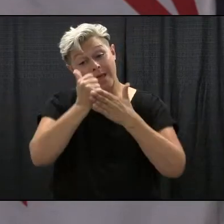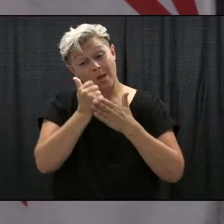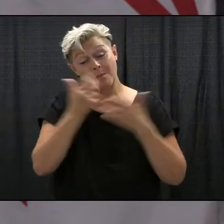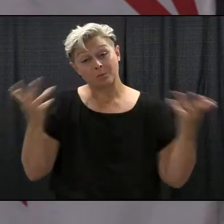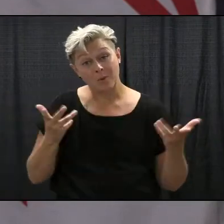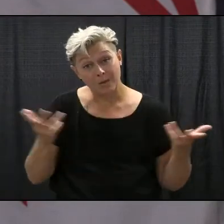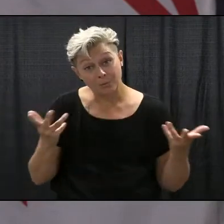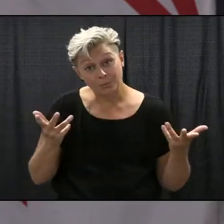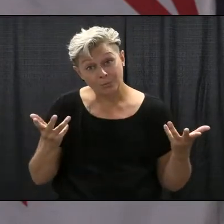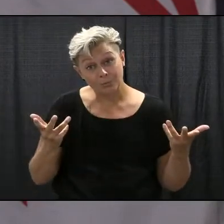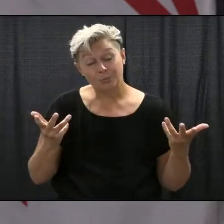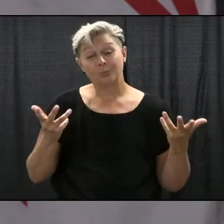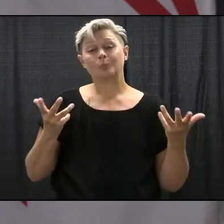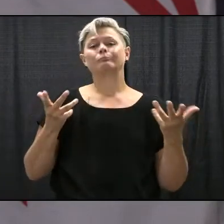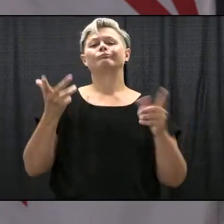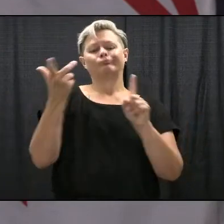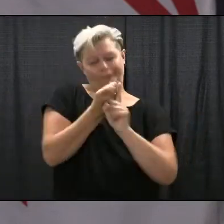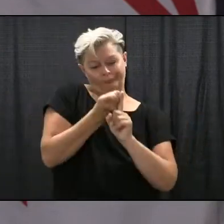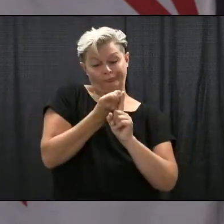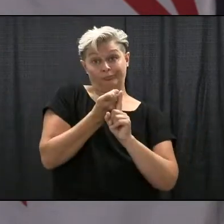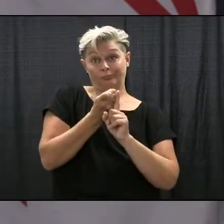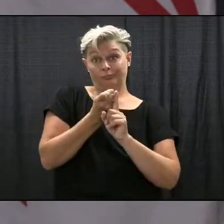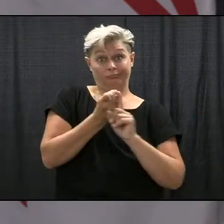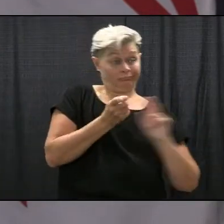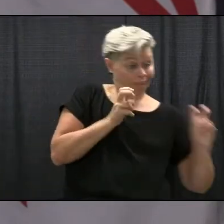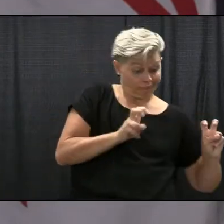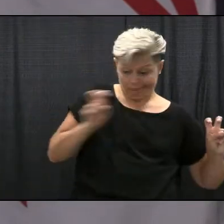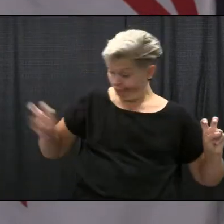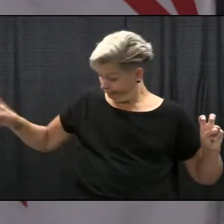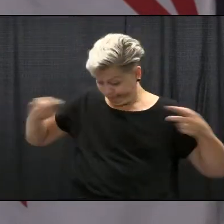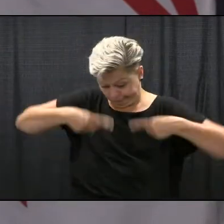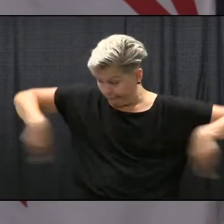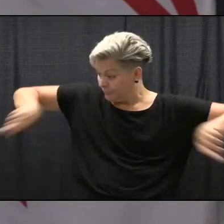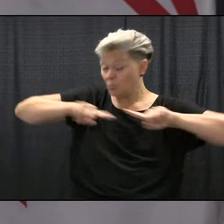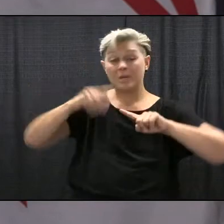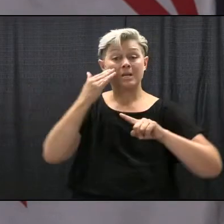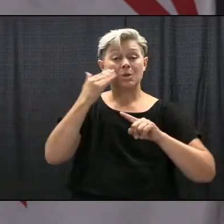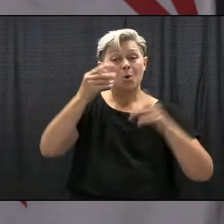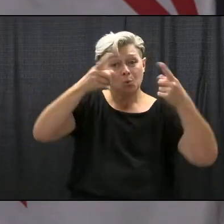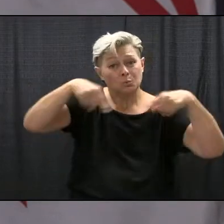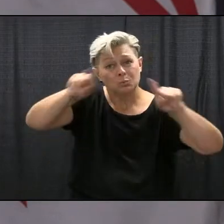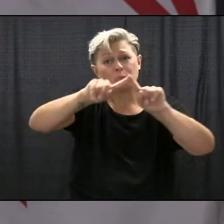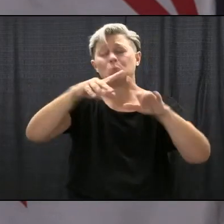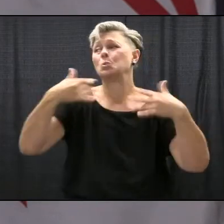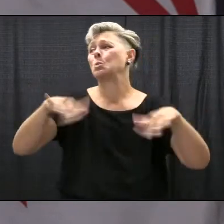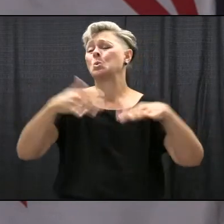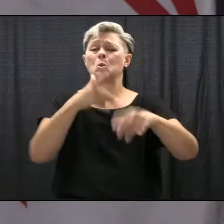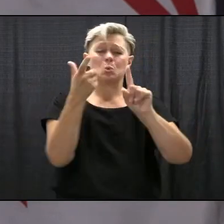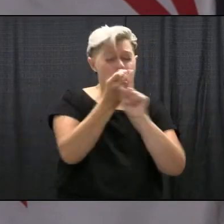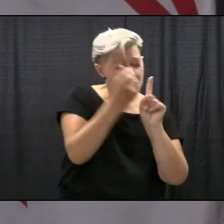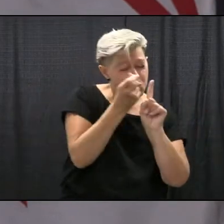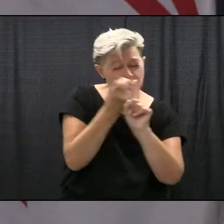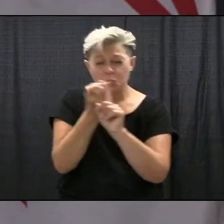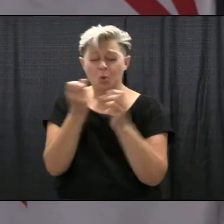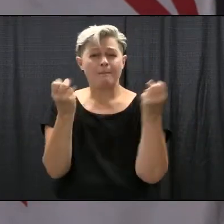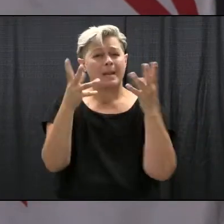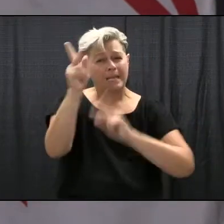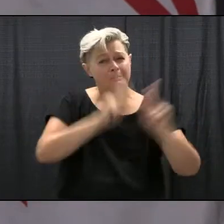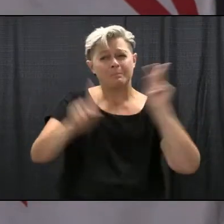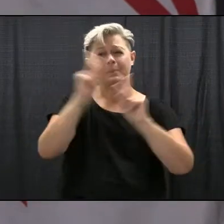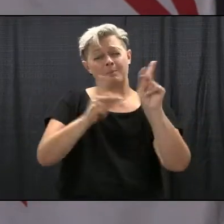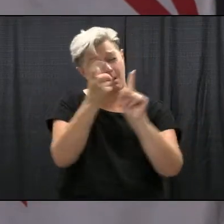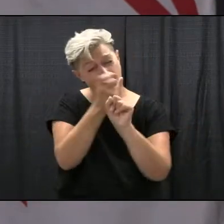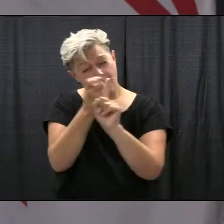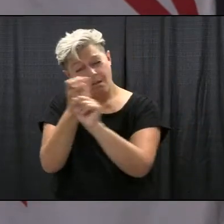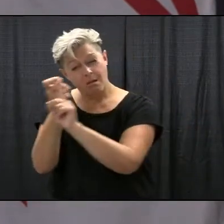your vaccines. And on the panel here, we all know the efforts that you've put into at home in getting those vaccines, and that's why we're able to brag about an